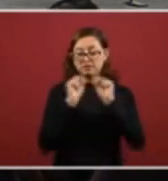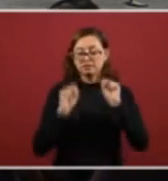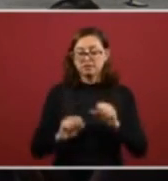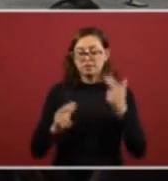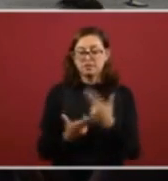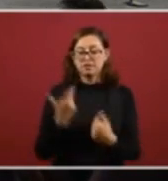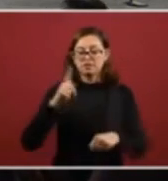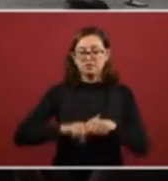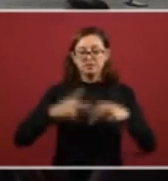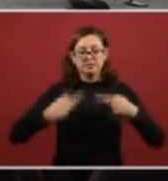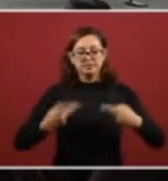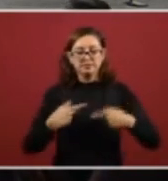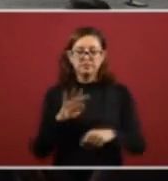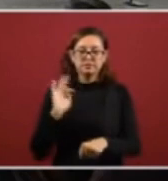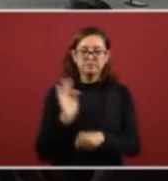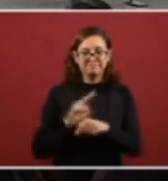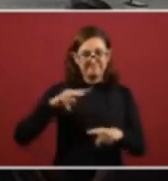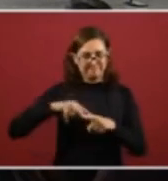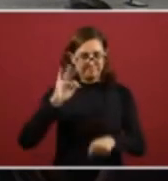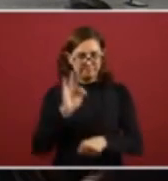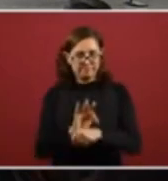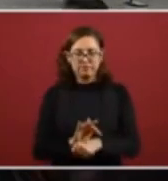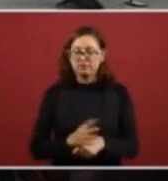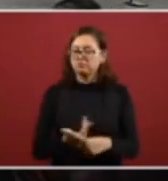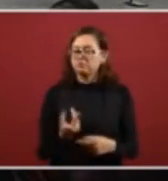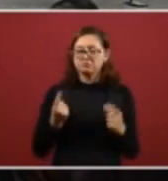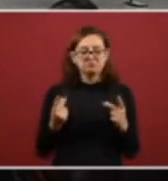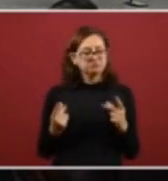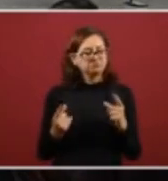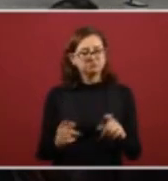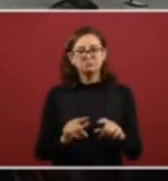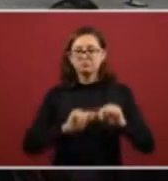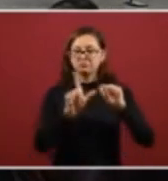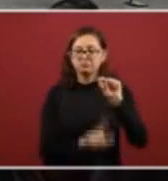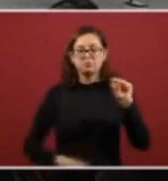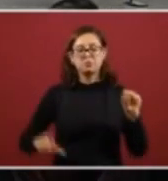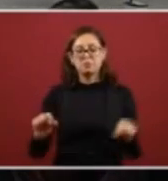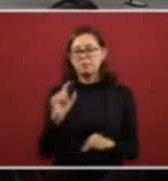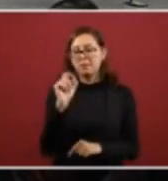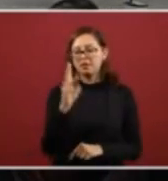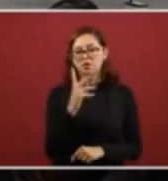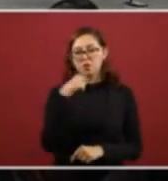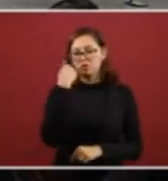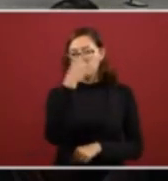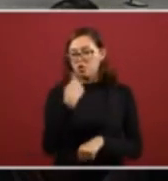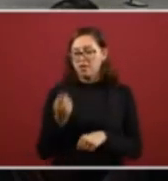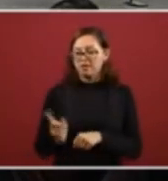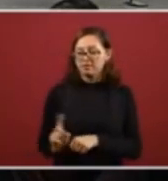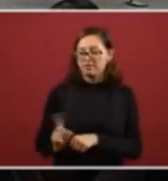And we want to remind you that the protective system is running